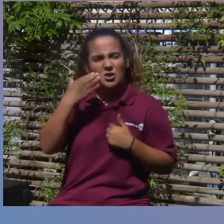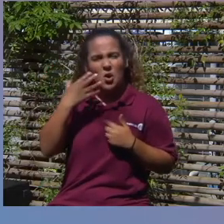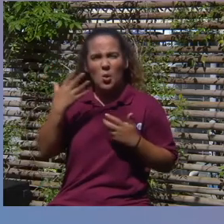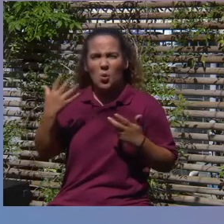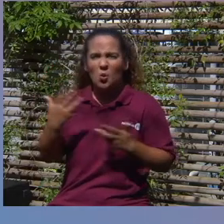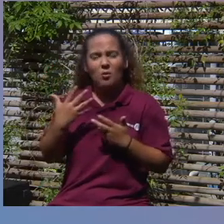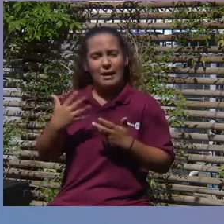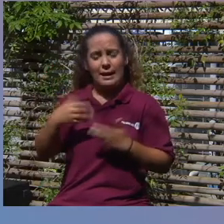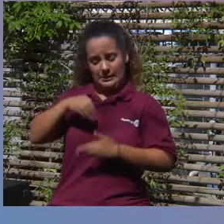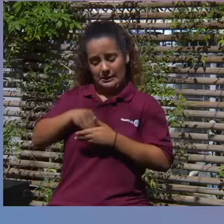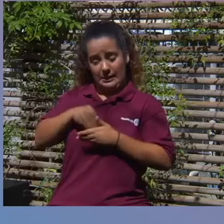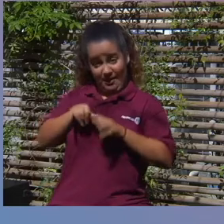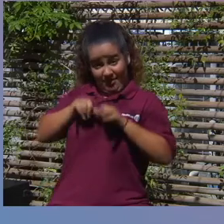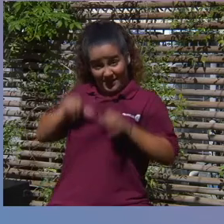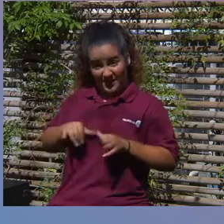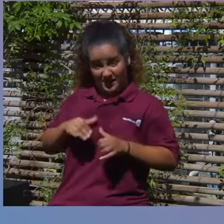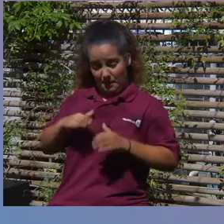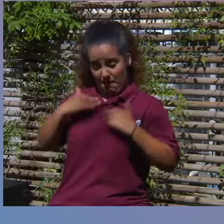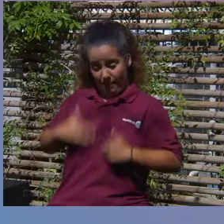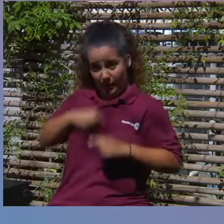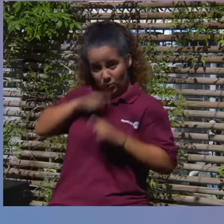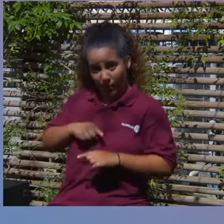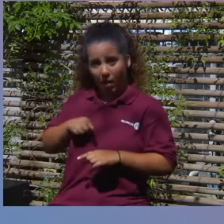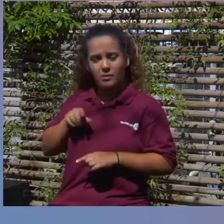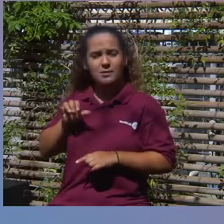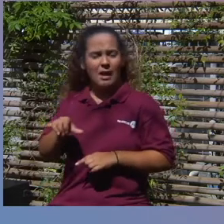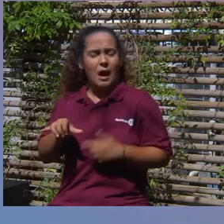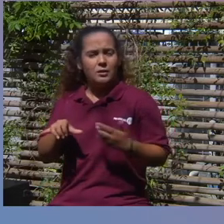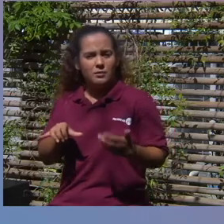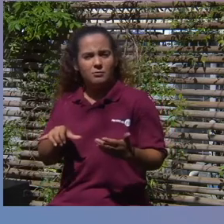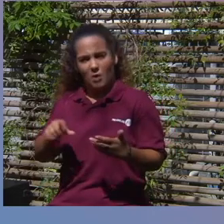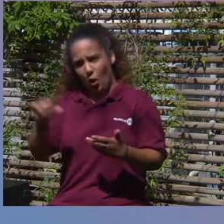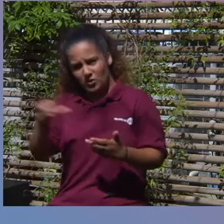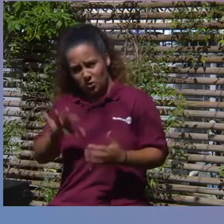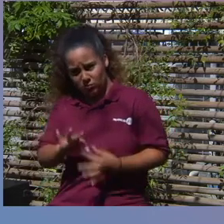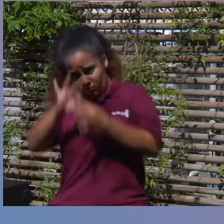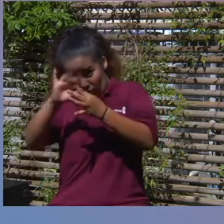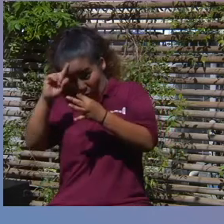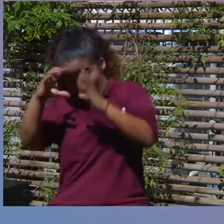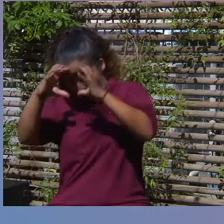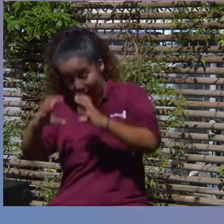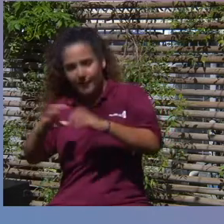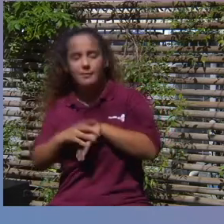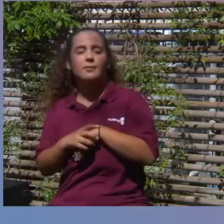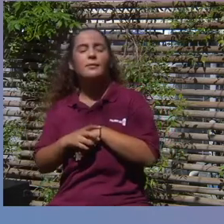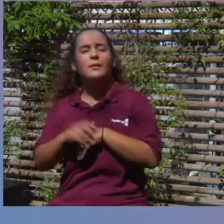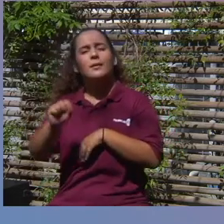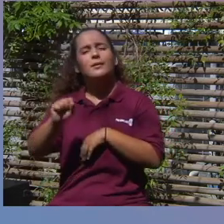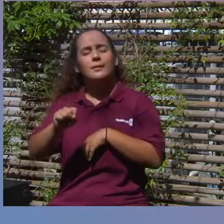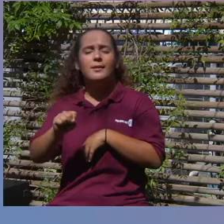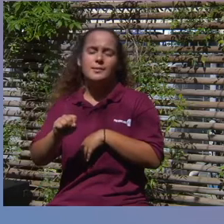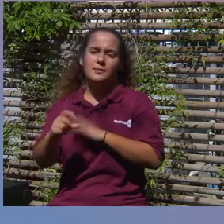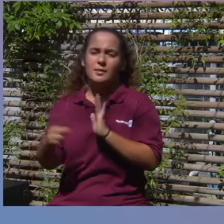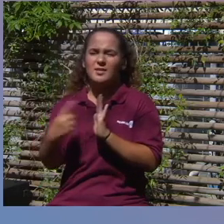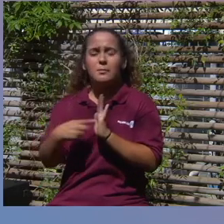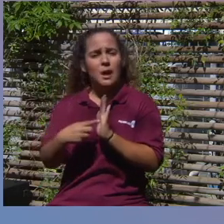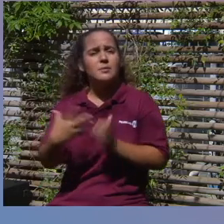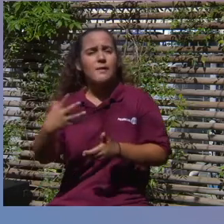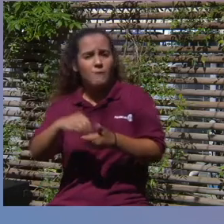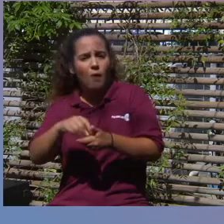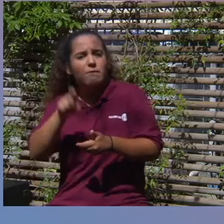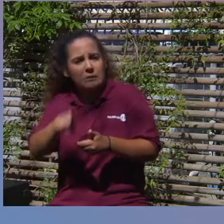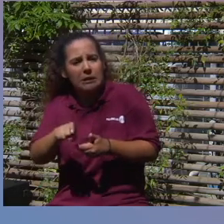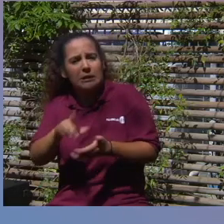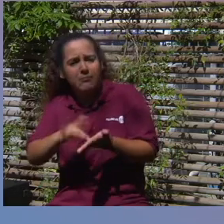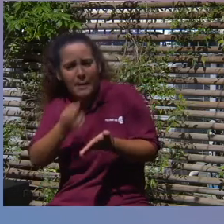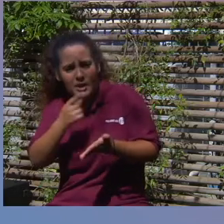of the nervous system, of the brain in the different ways. And he talks about like those interventions, some of the interventions, yes, sometimes need to be medication, but some of